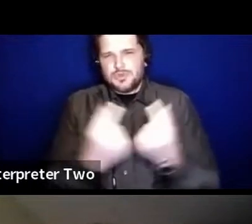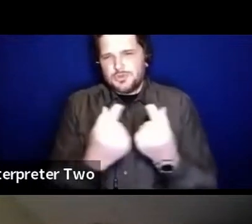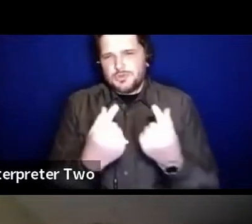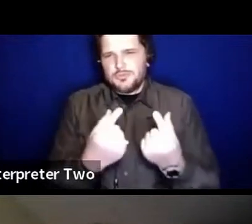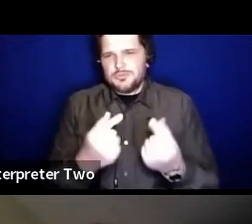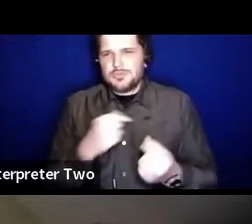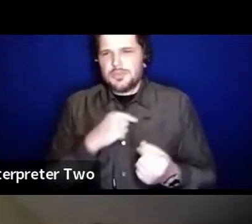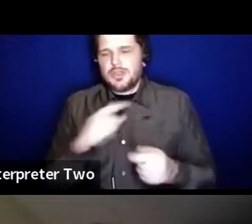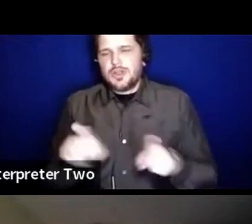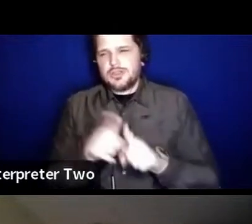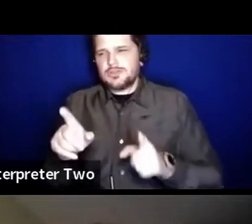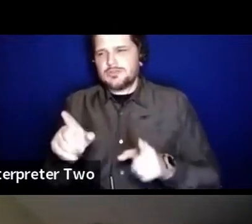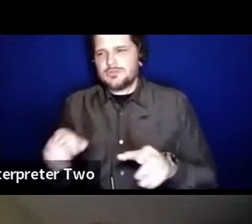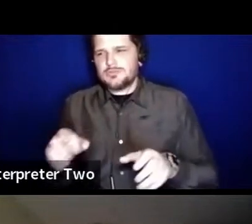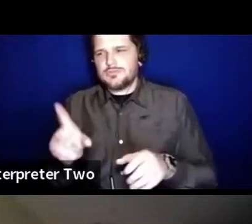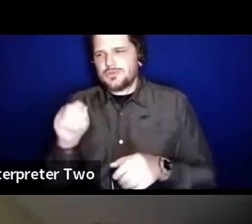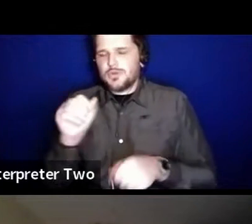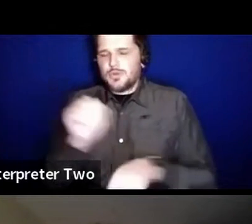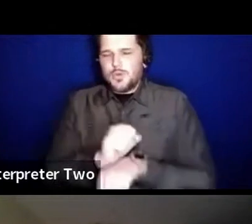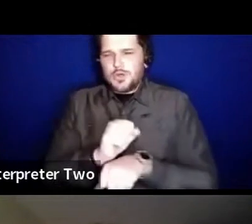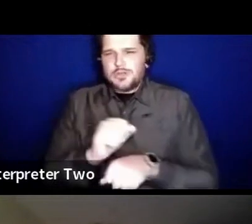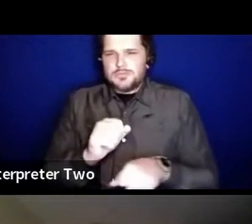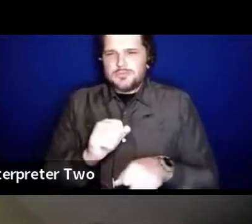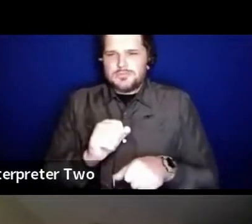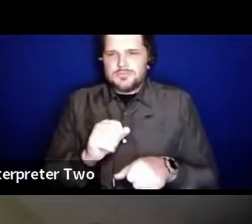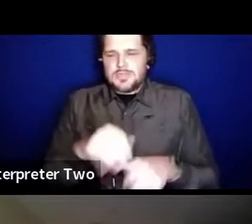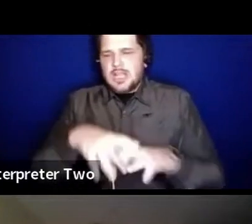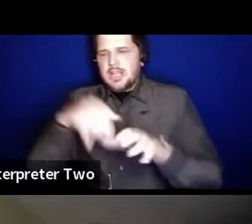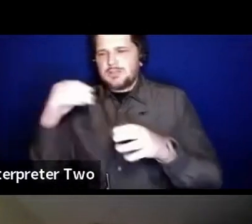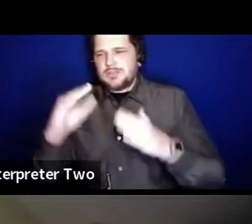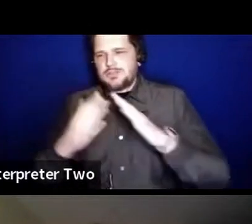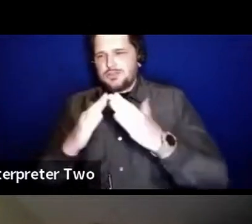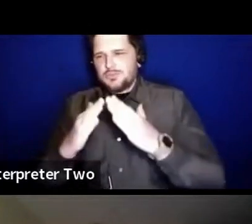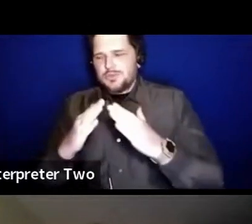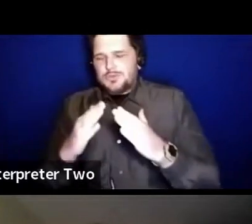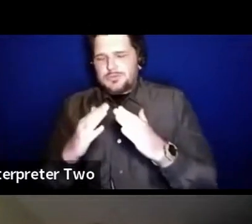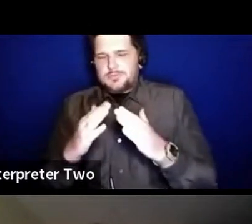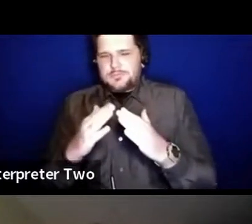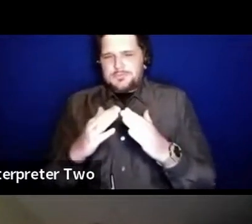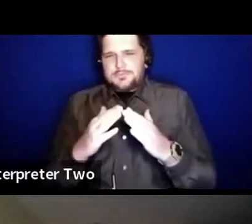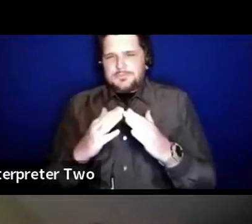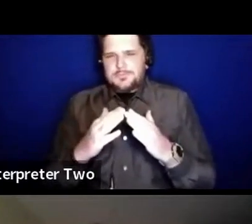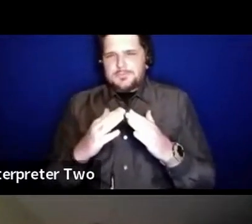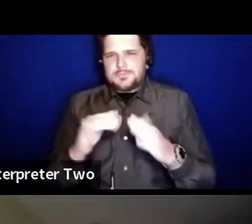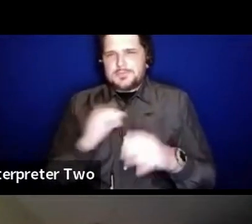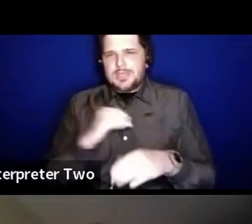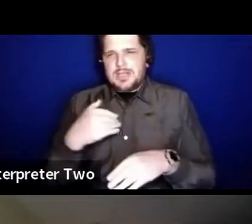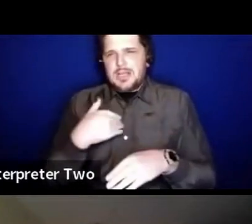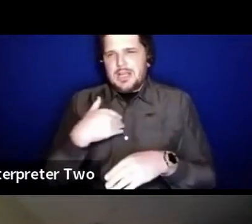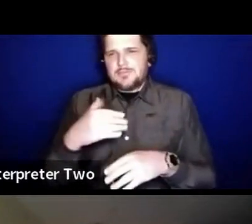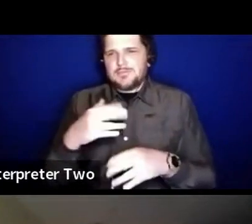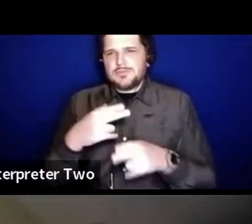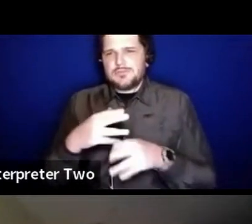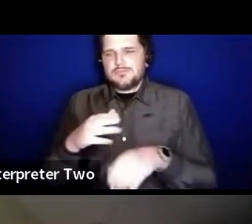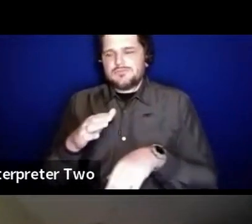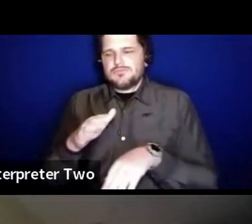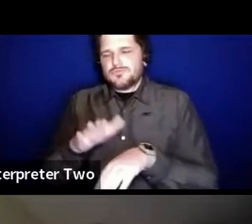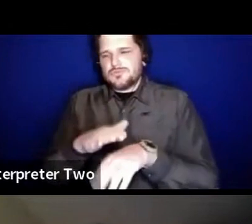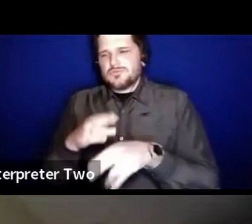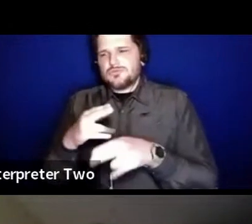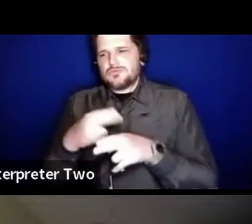also do work outside of communities that I have called home relationships